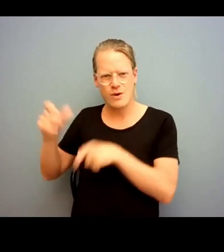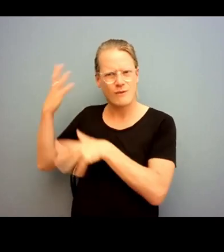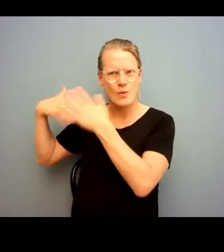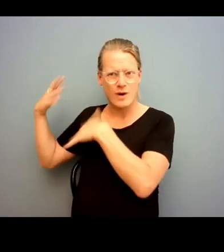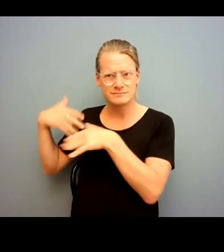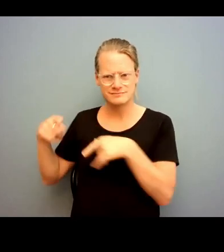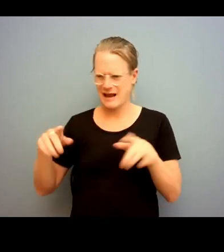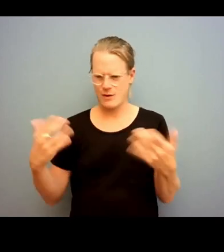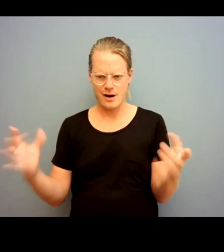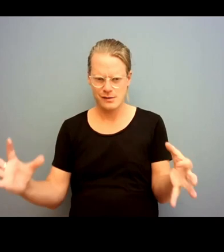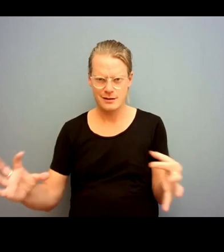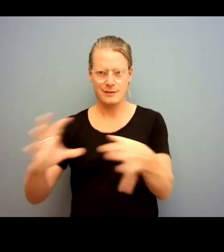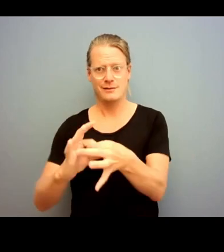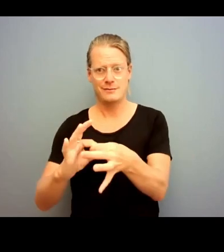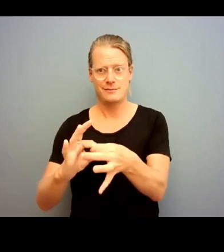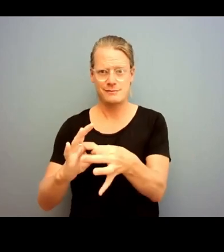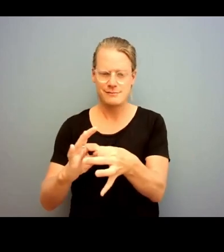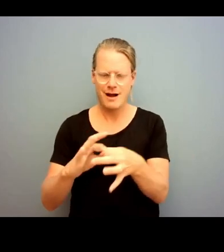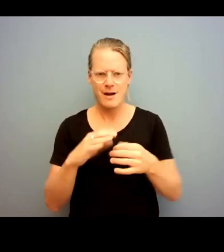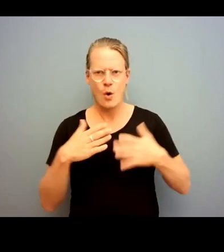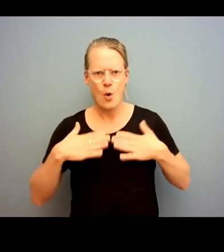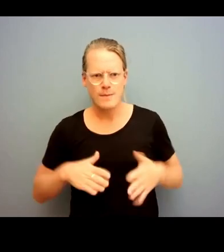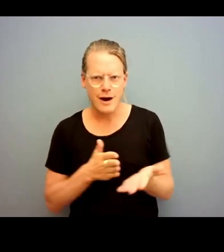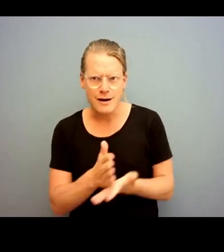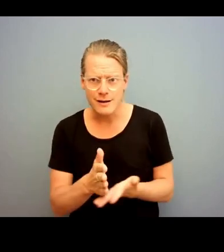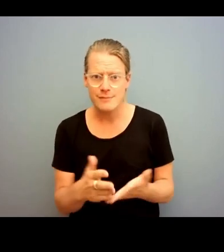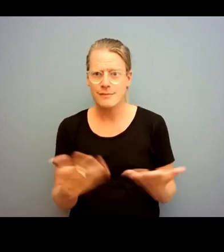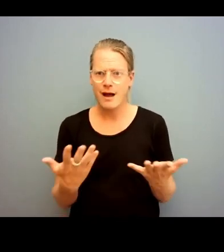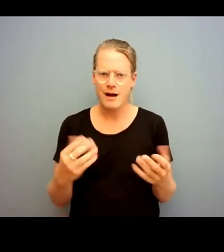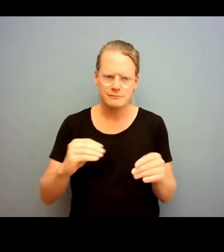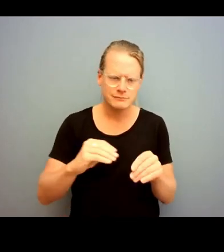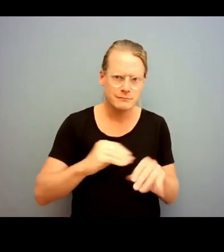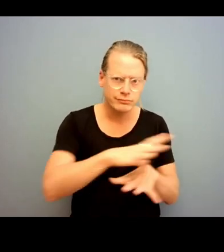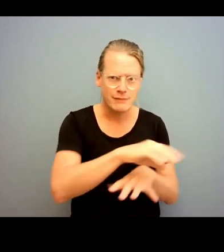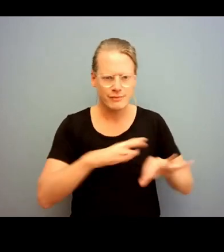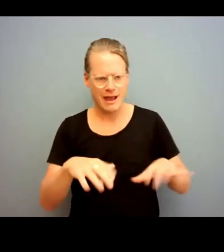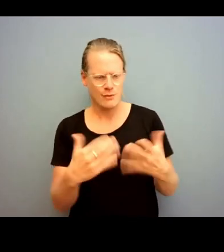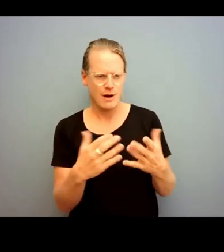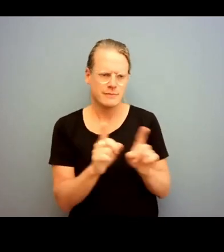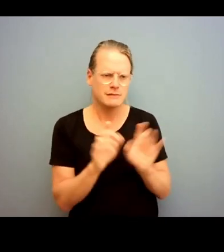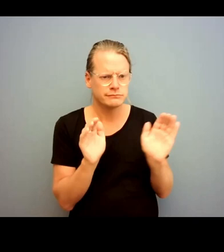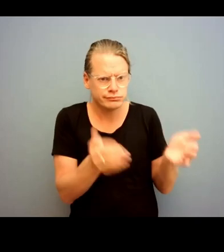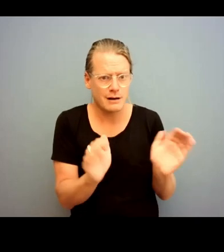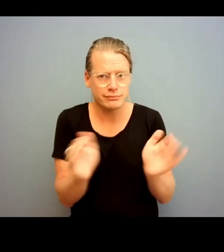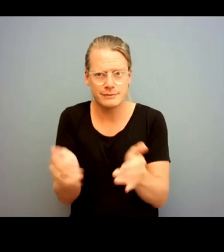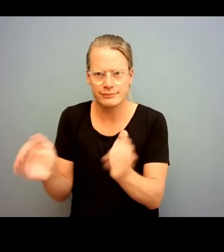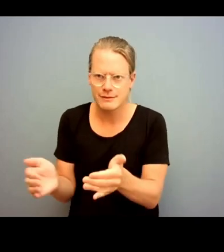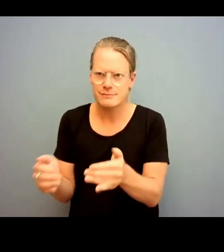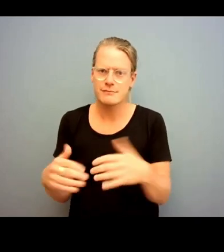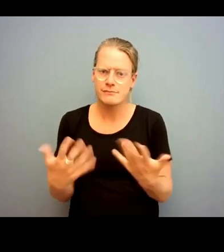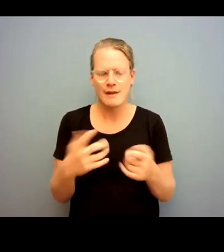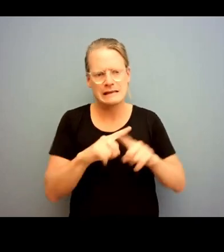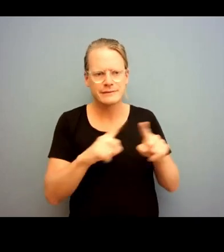Rights Instrument and other international agreements on inclusion and equality.